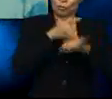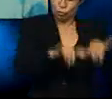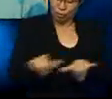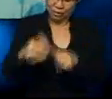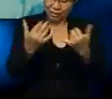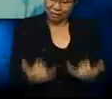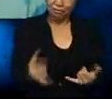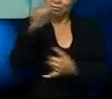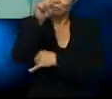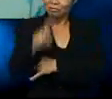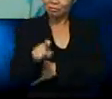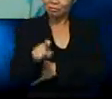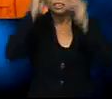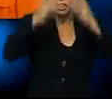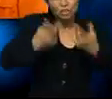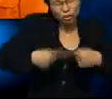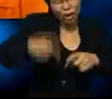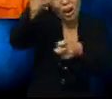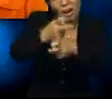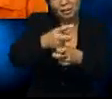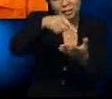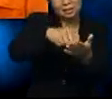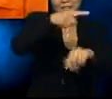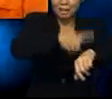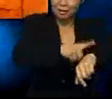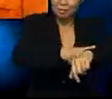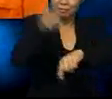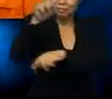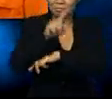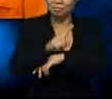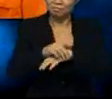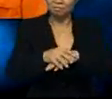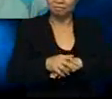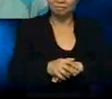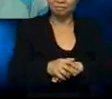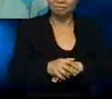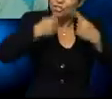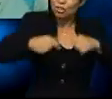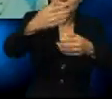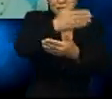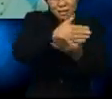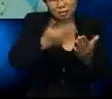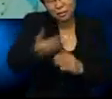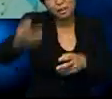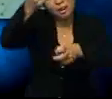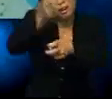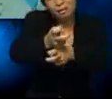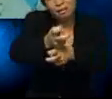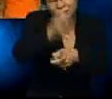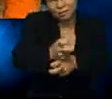Teacher, what are we going to measure now? Teacher, let's try something harder this time. Yeah, let's try something